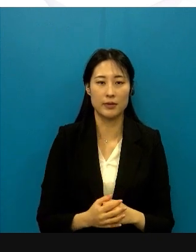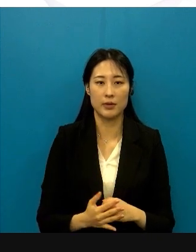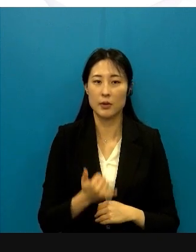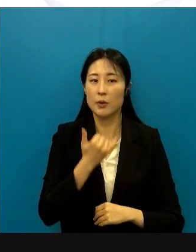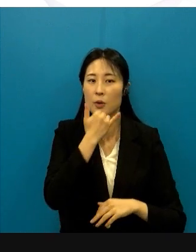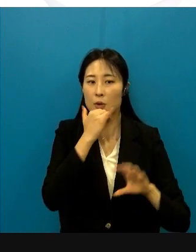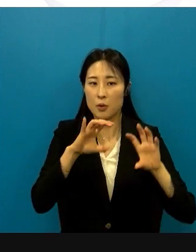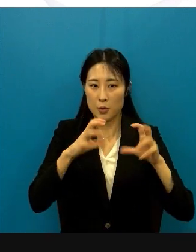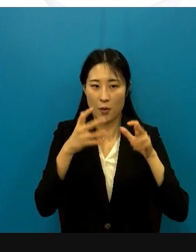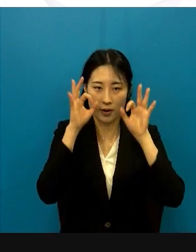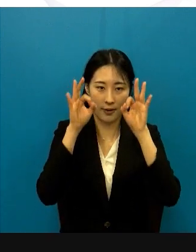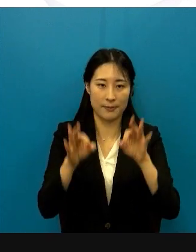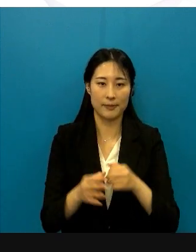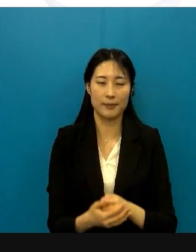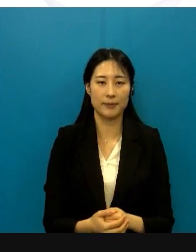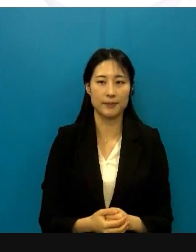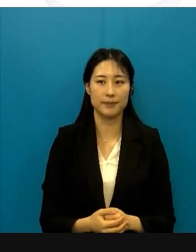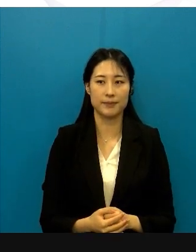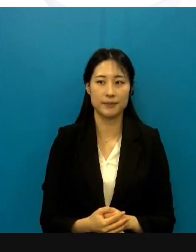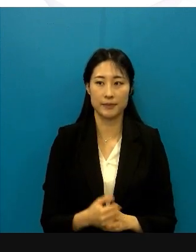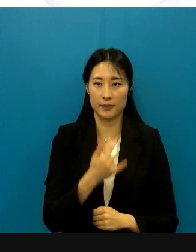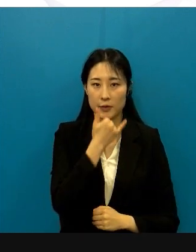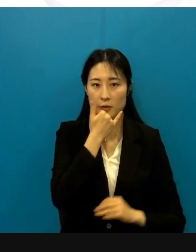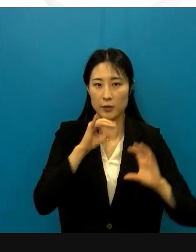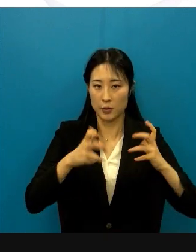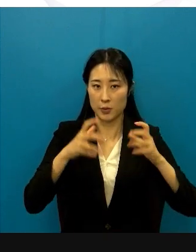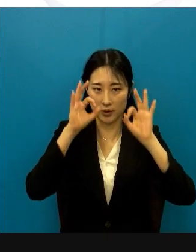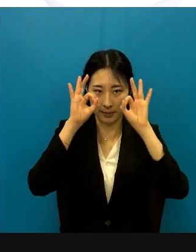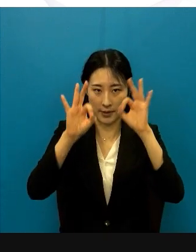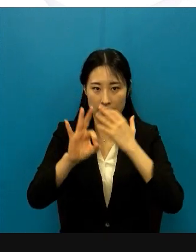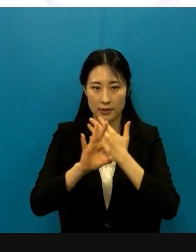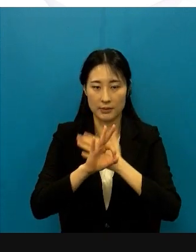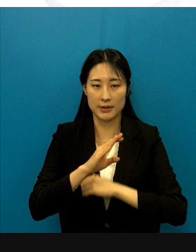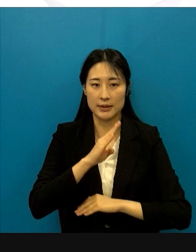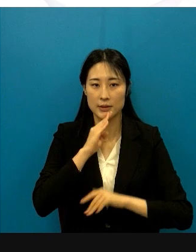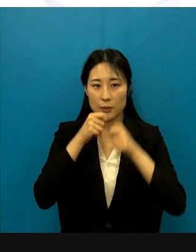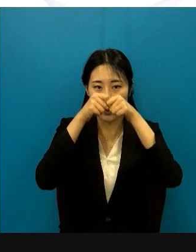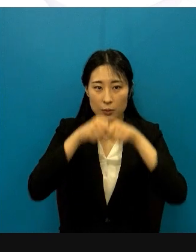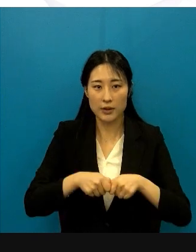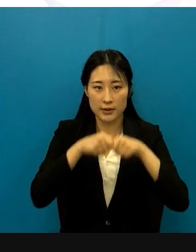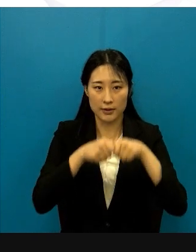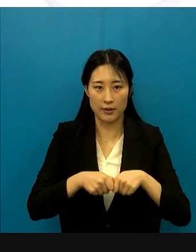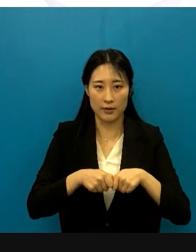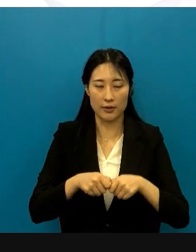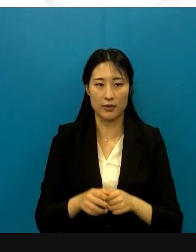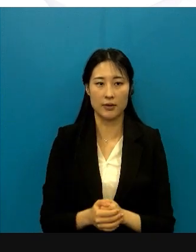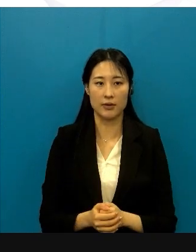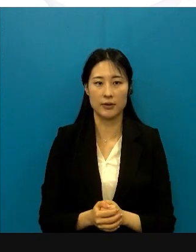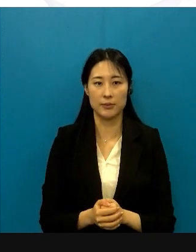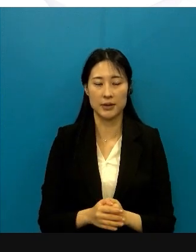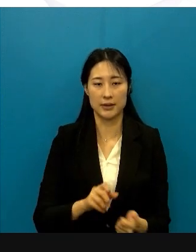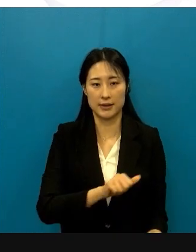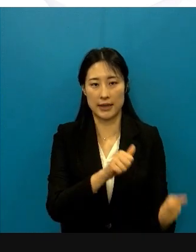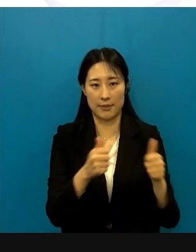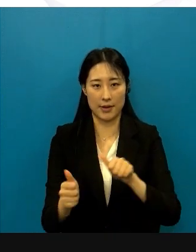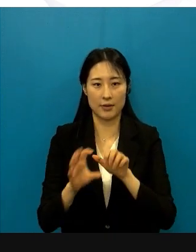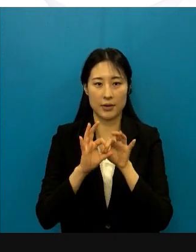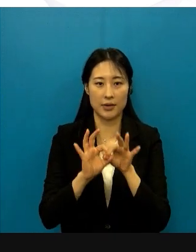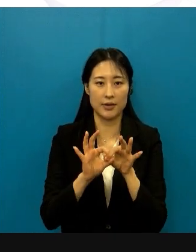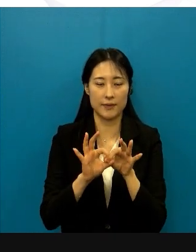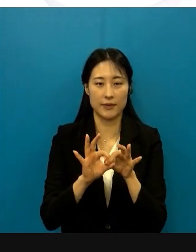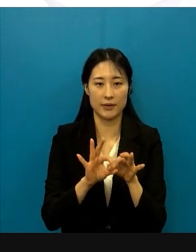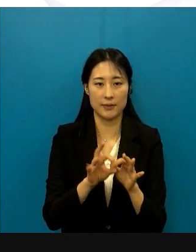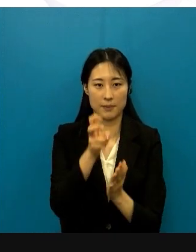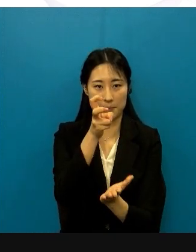have specific laws on dying, on care at the end of life.